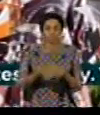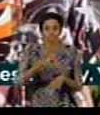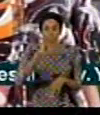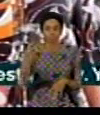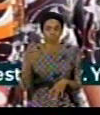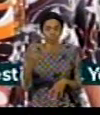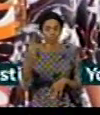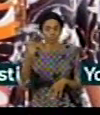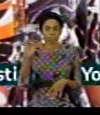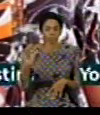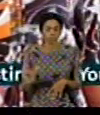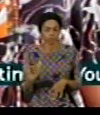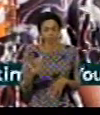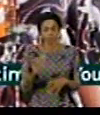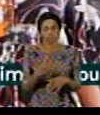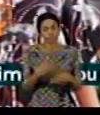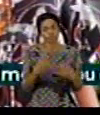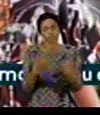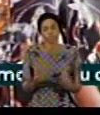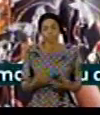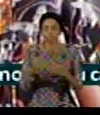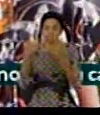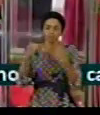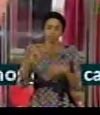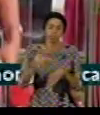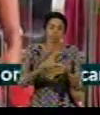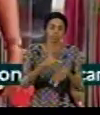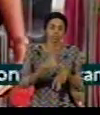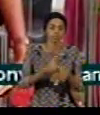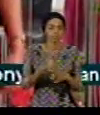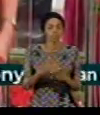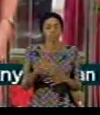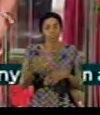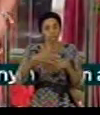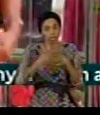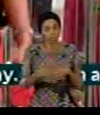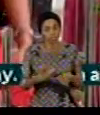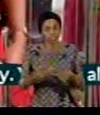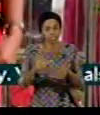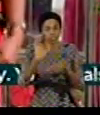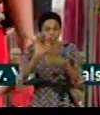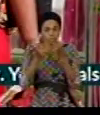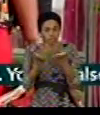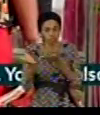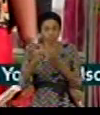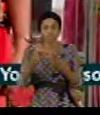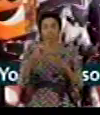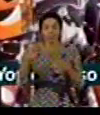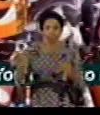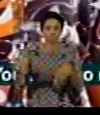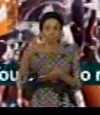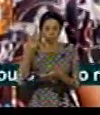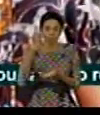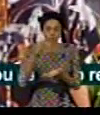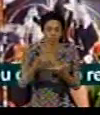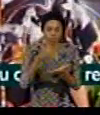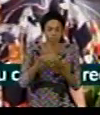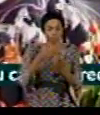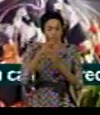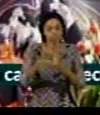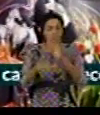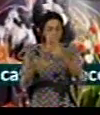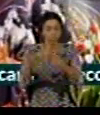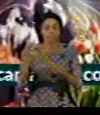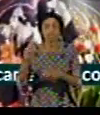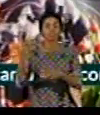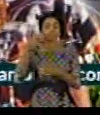me 1 million match, sina nge soje. Man, I didn't see nekoro magiji, sina nge soje with faith. Right. So, rije na